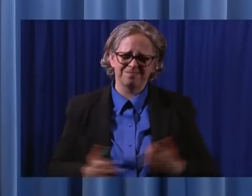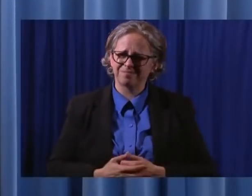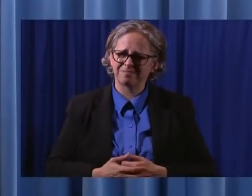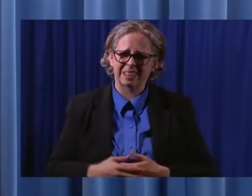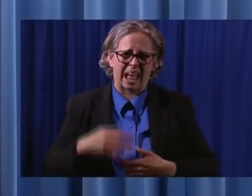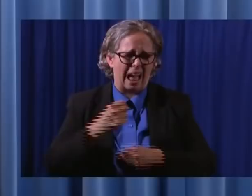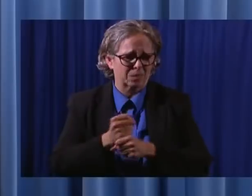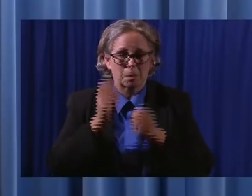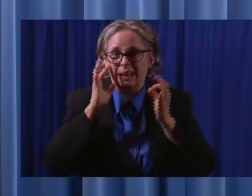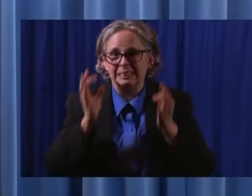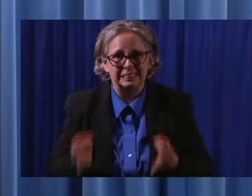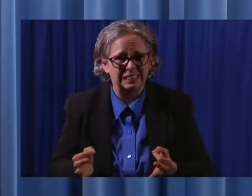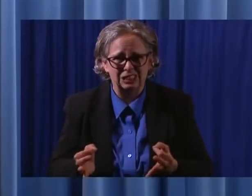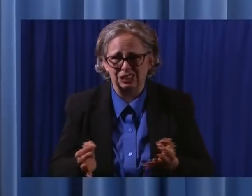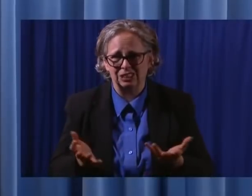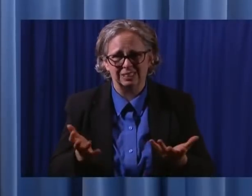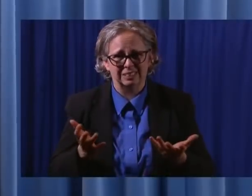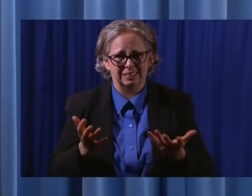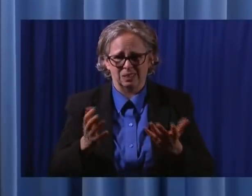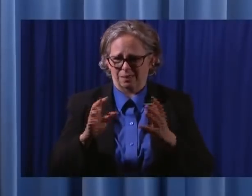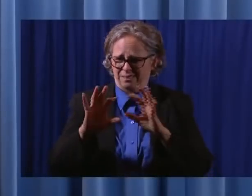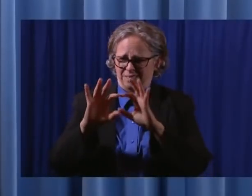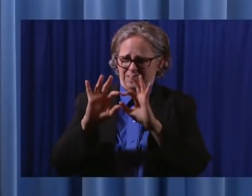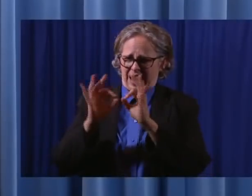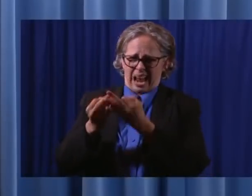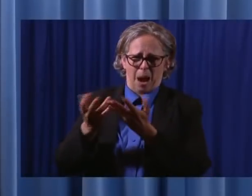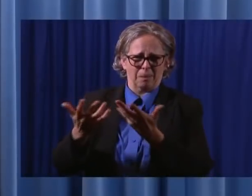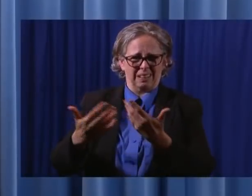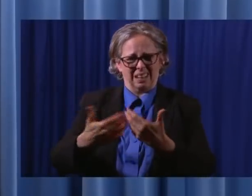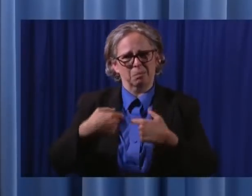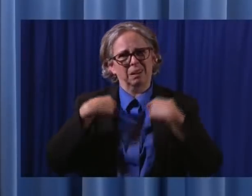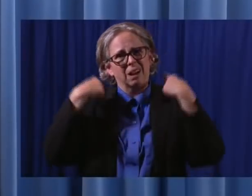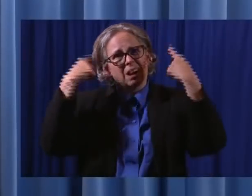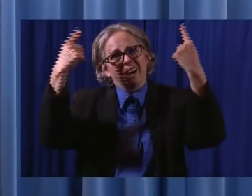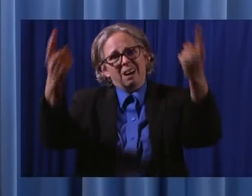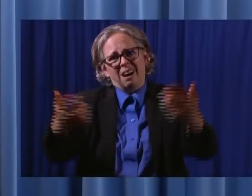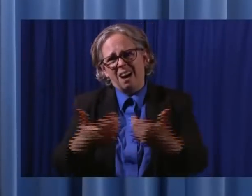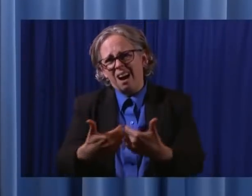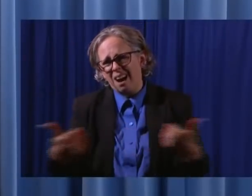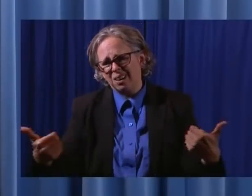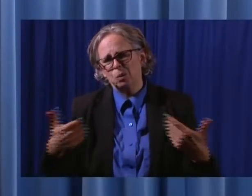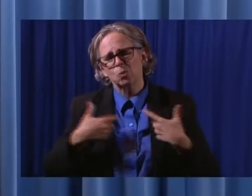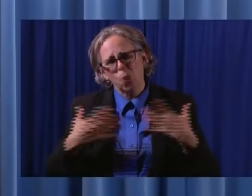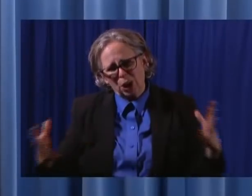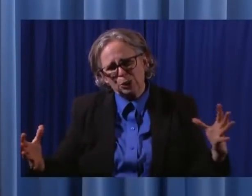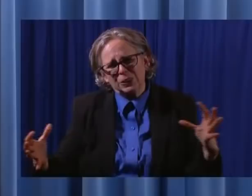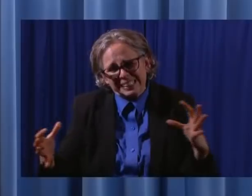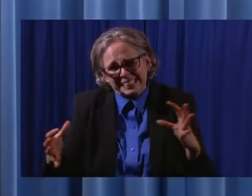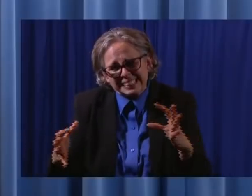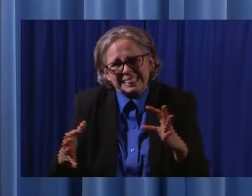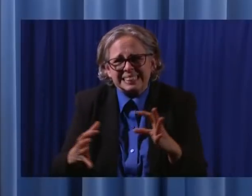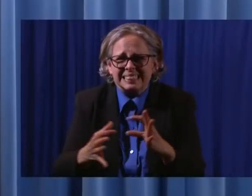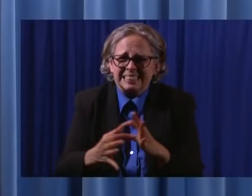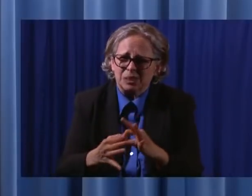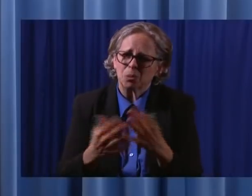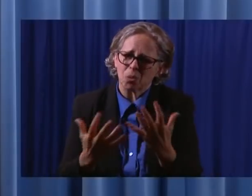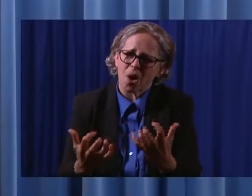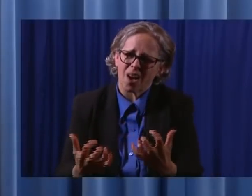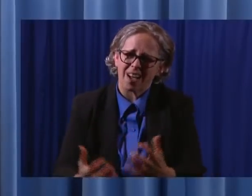we've had for a number of months people who've not been able to see anybody in their family. So it's going to be